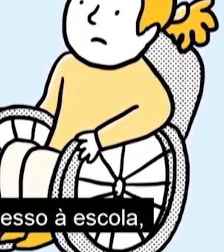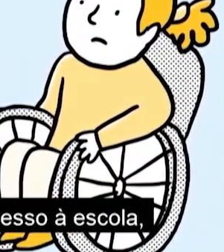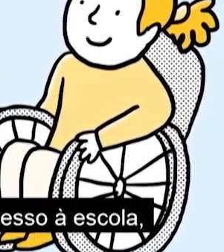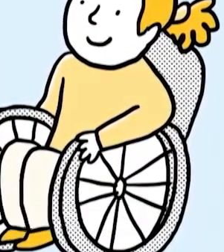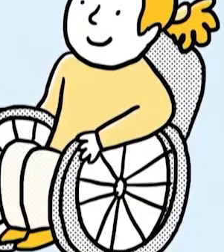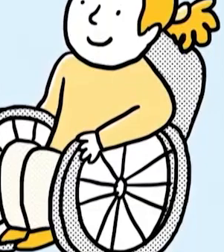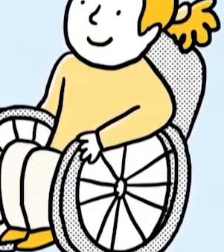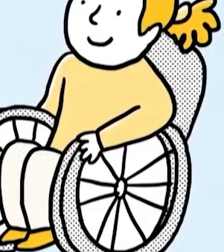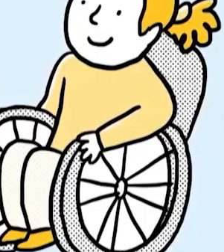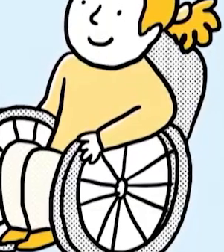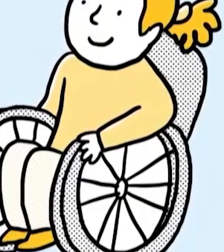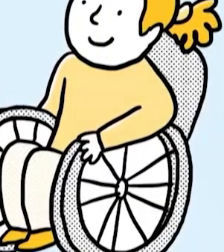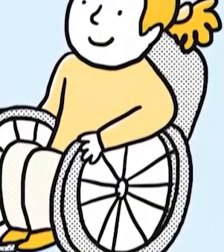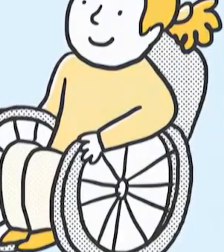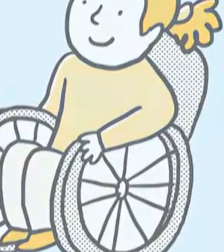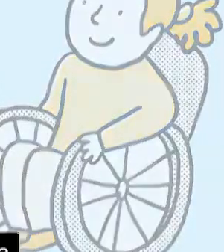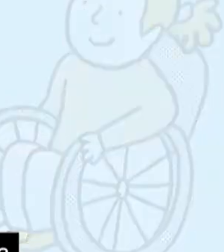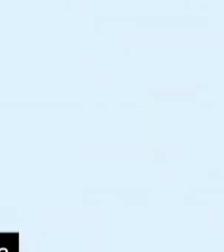basic infrastructure.